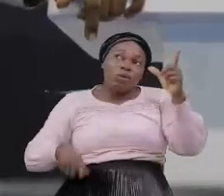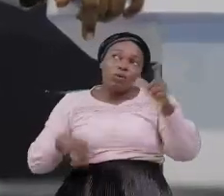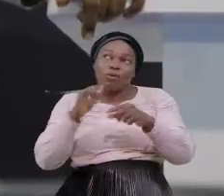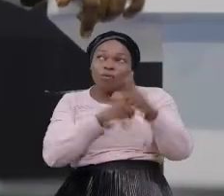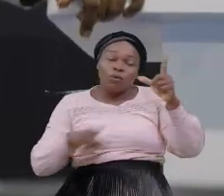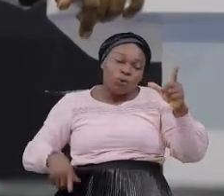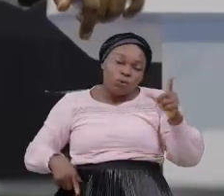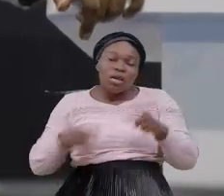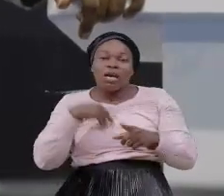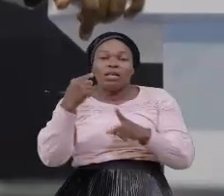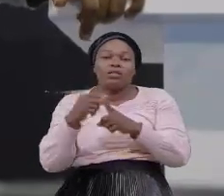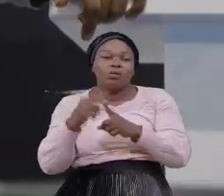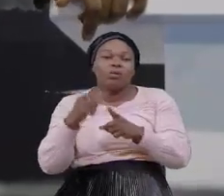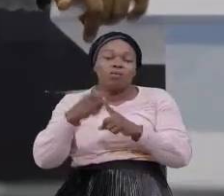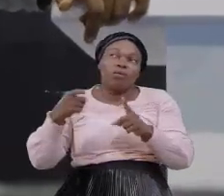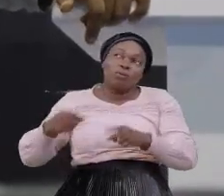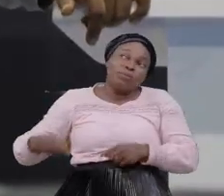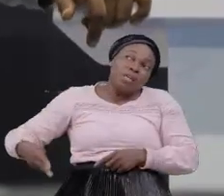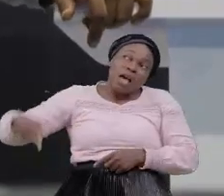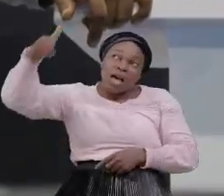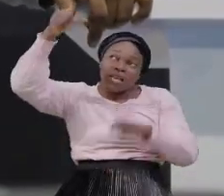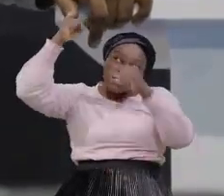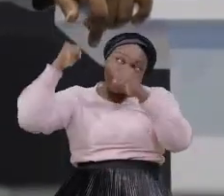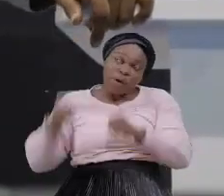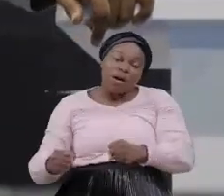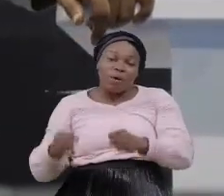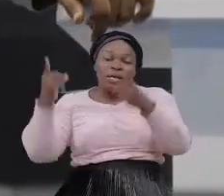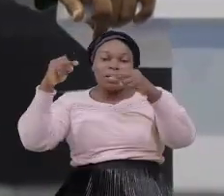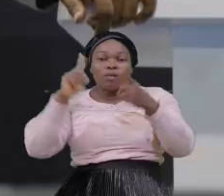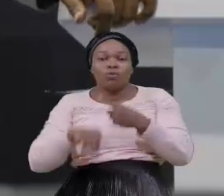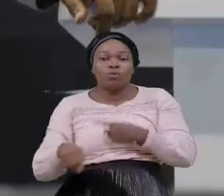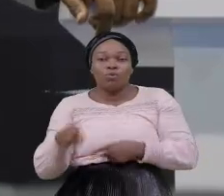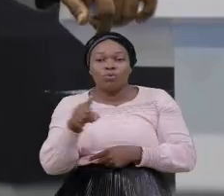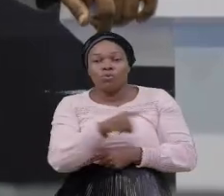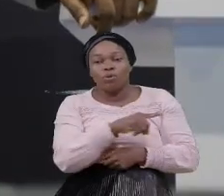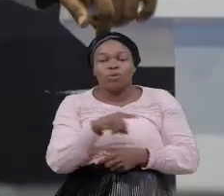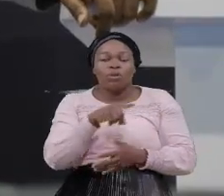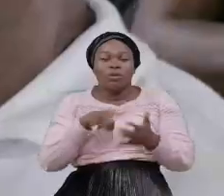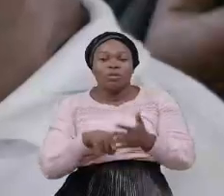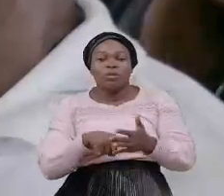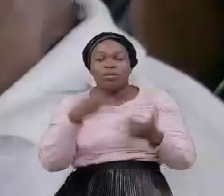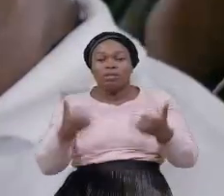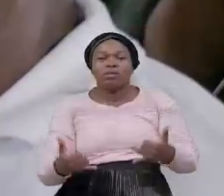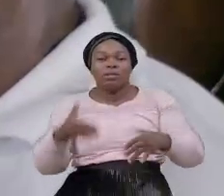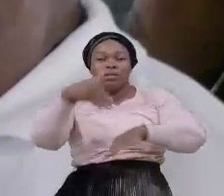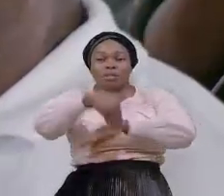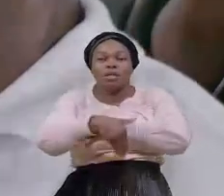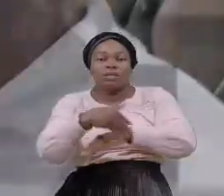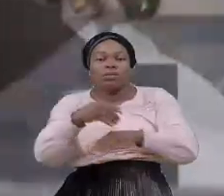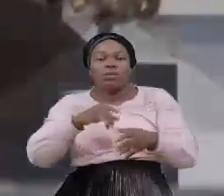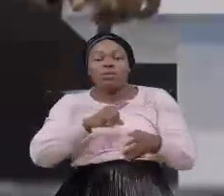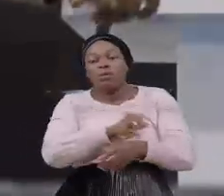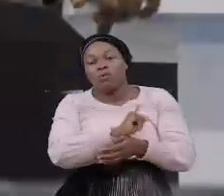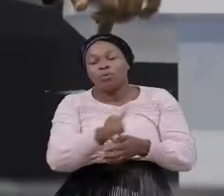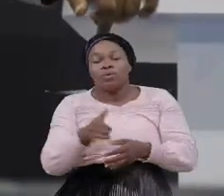the highest power comes to you tonight, those deaf ears are open. And that